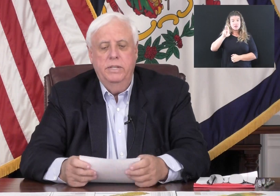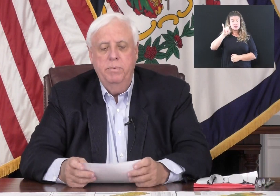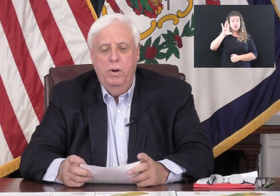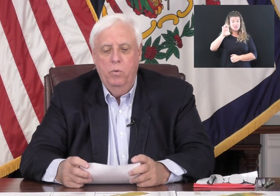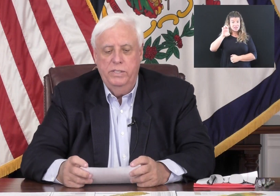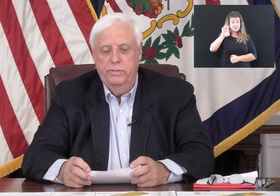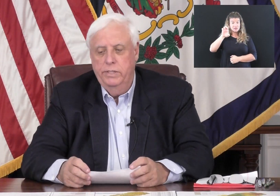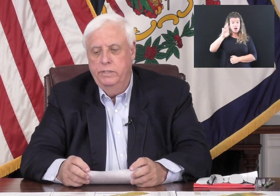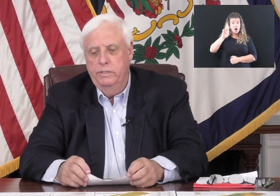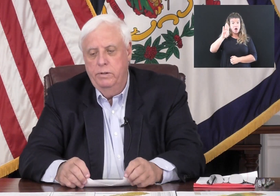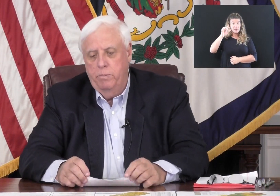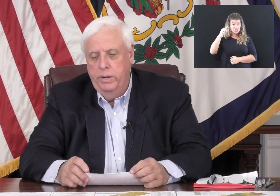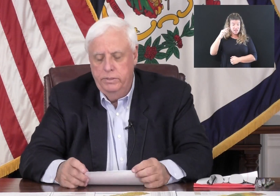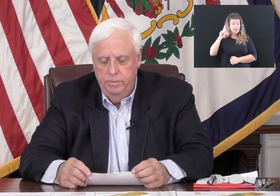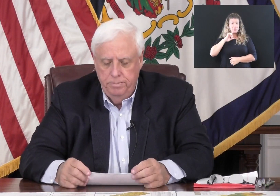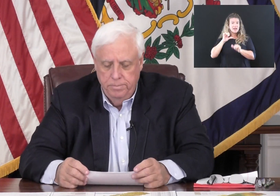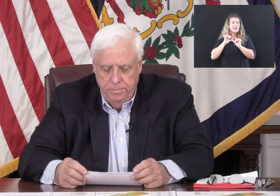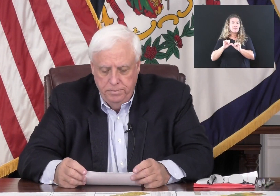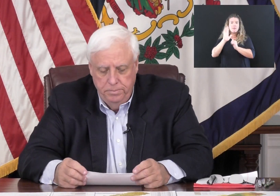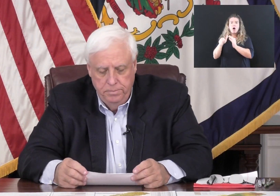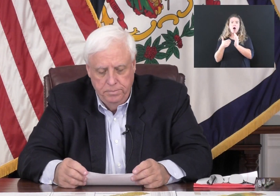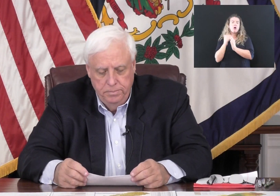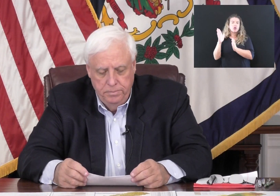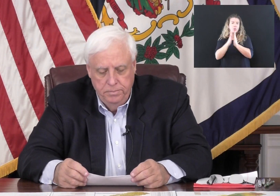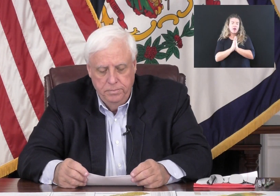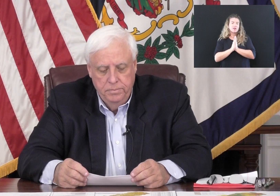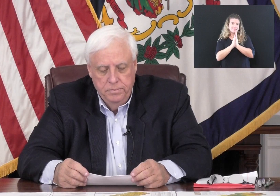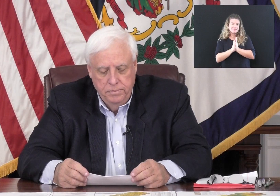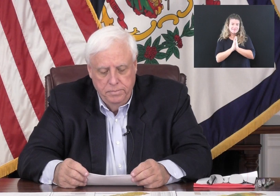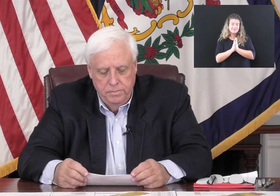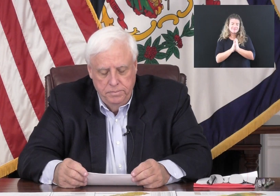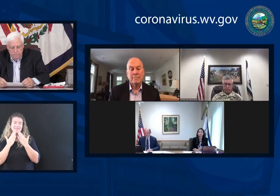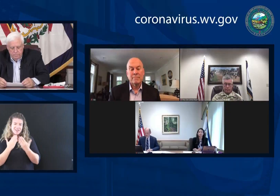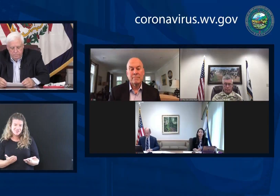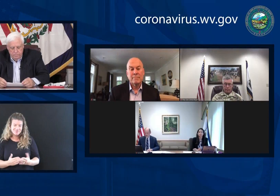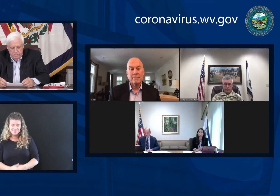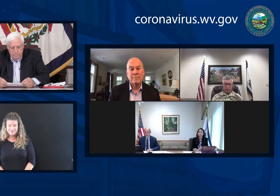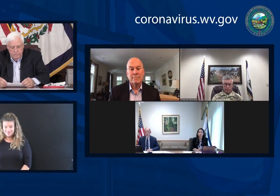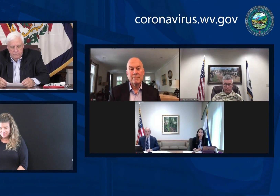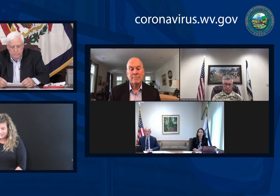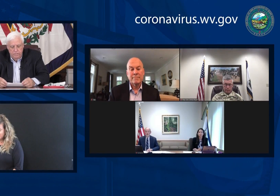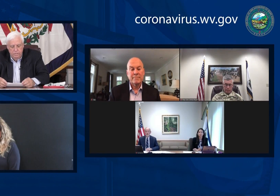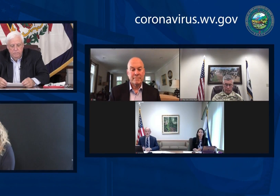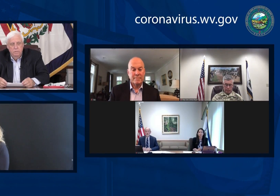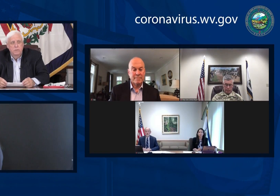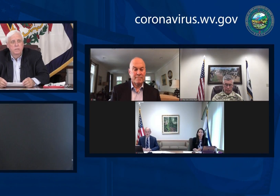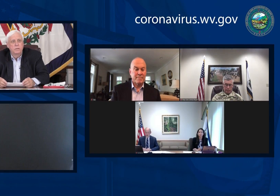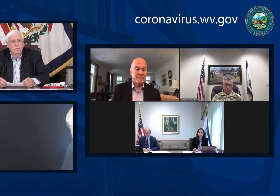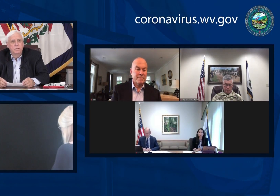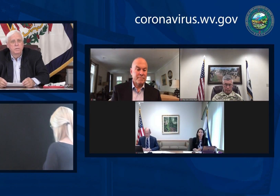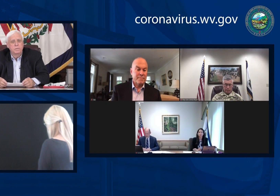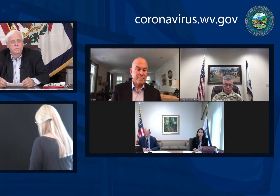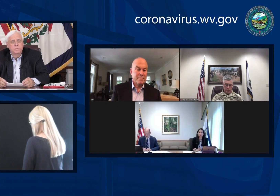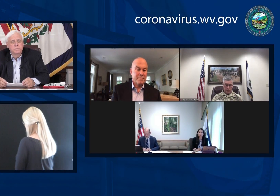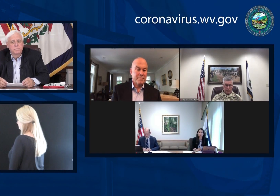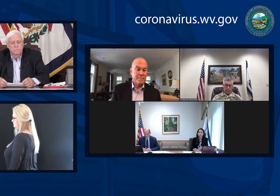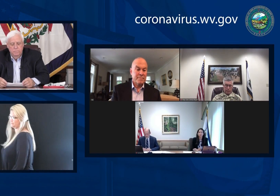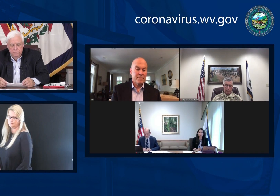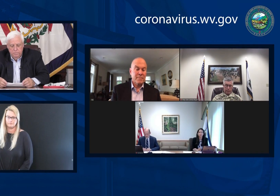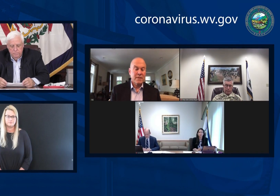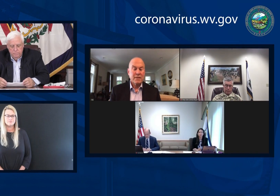please just keep all West Virginians in your prayers. All right, thank you, Governor. Let's now go to Dr. Clay Marsh, our coronavirus